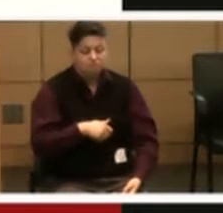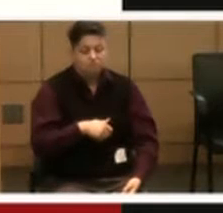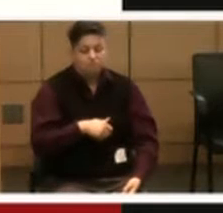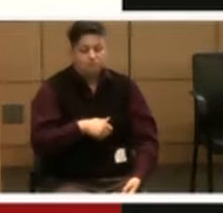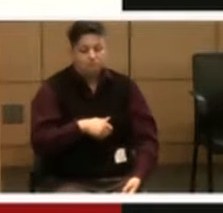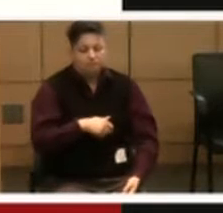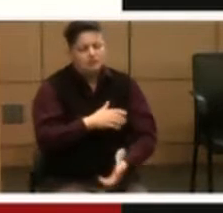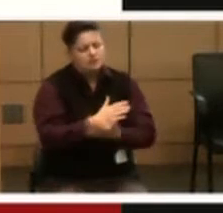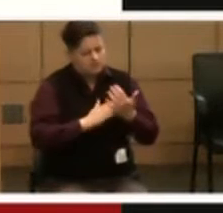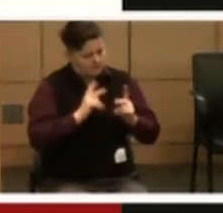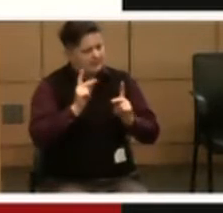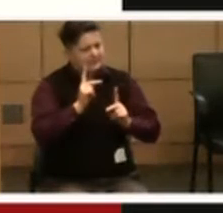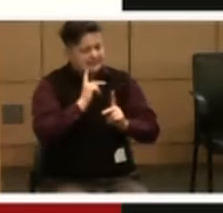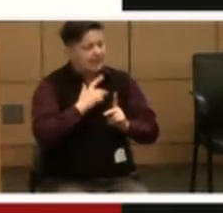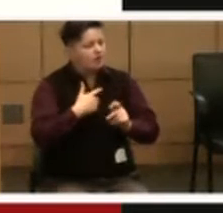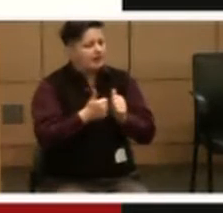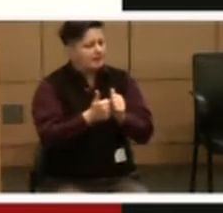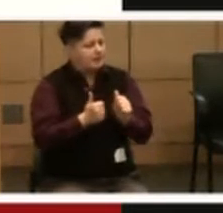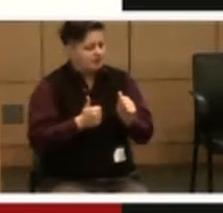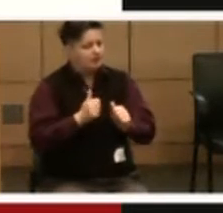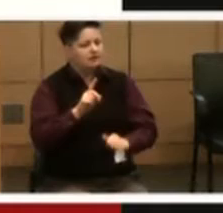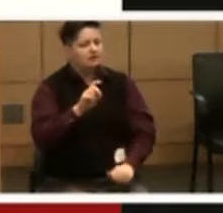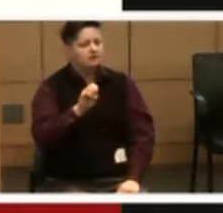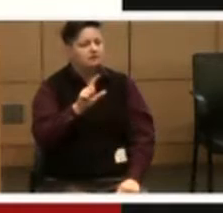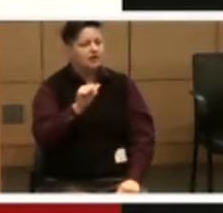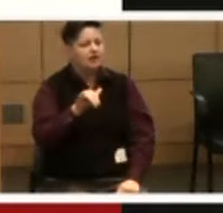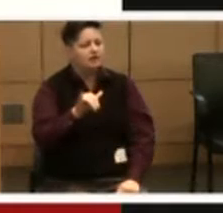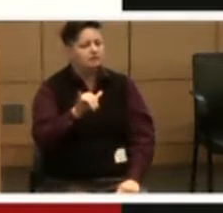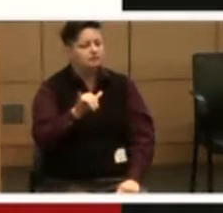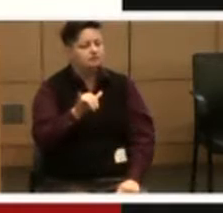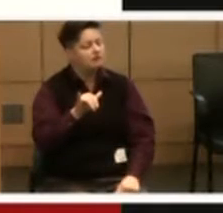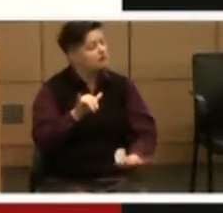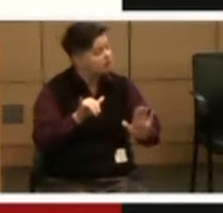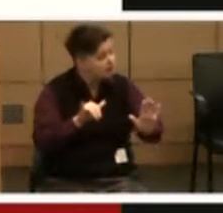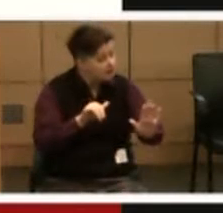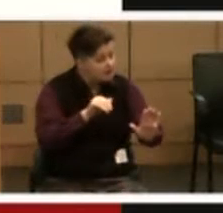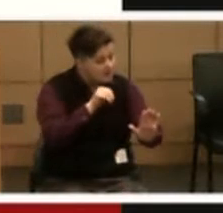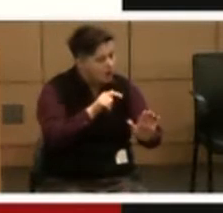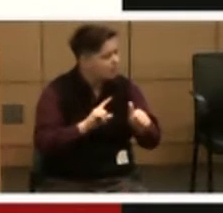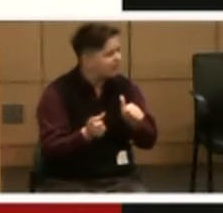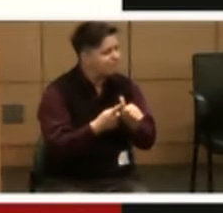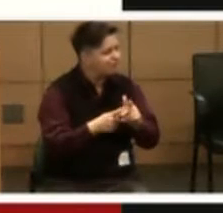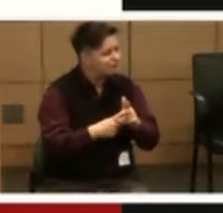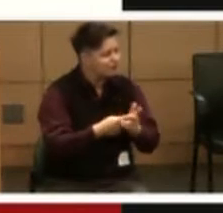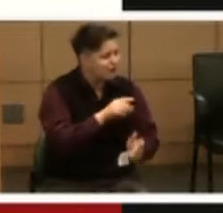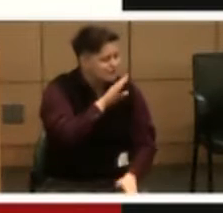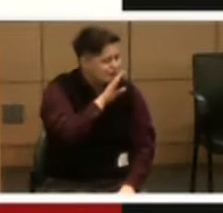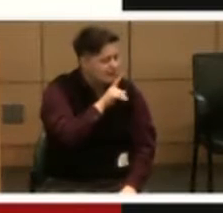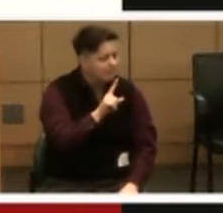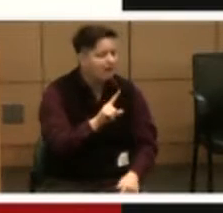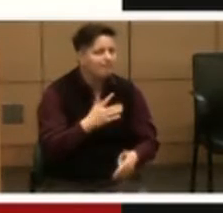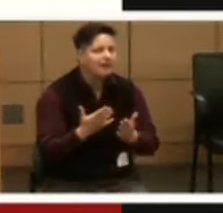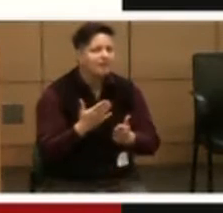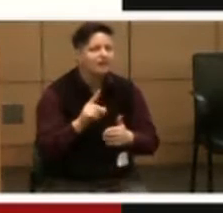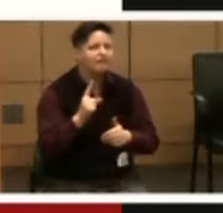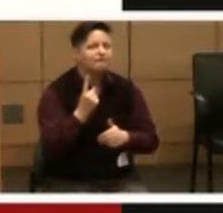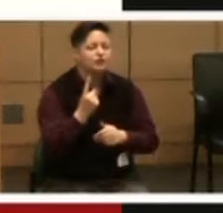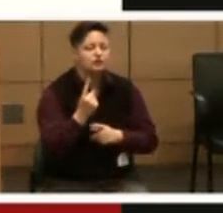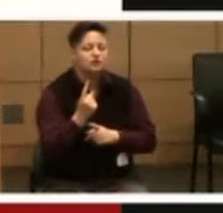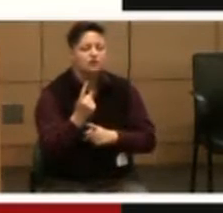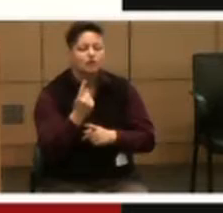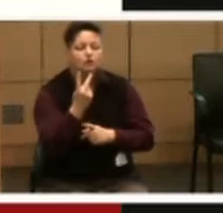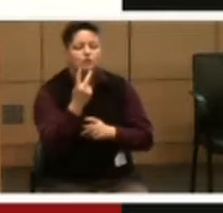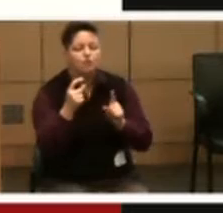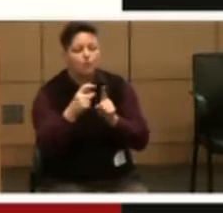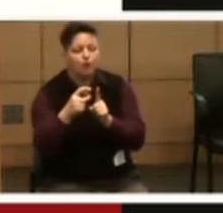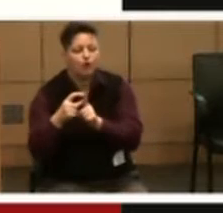there may be delay, not necessarily in when the kids start talking, but maybe in the first two-word phrase. And so that